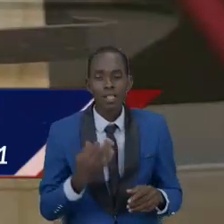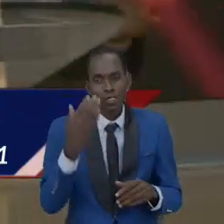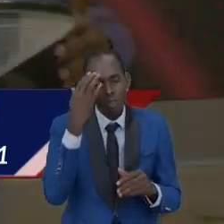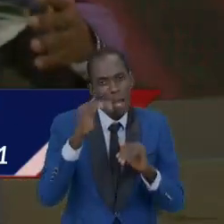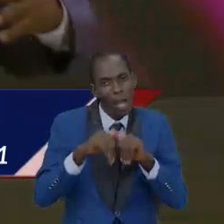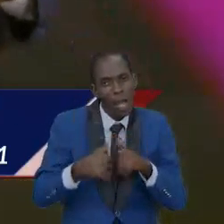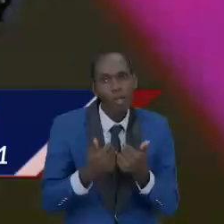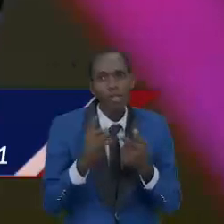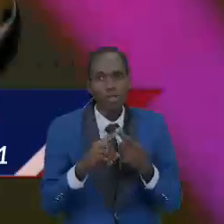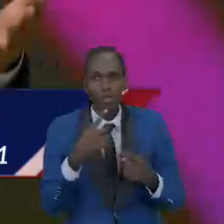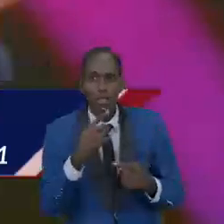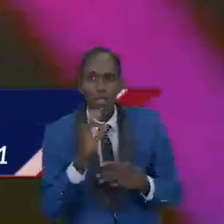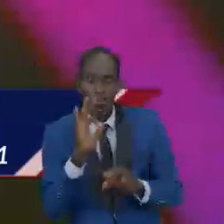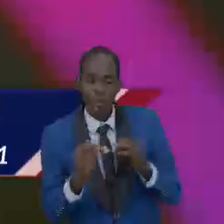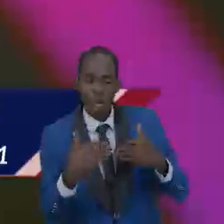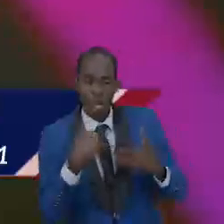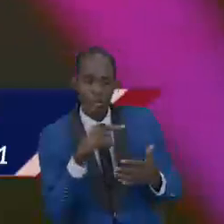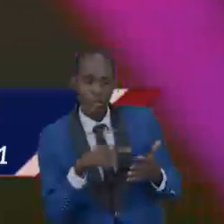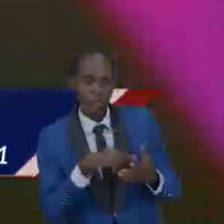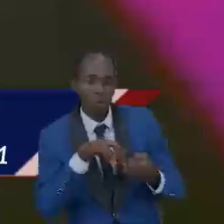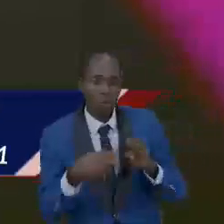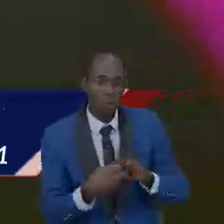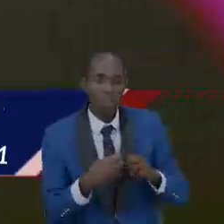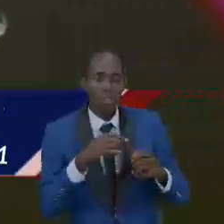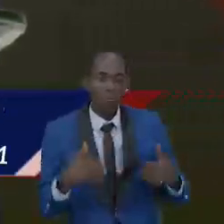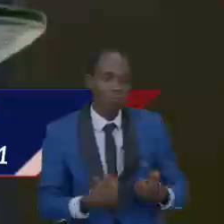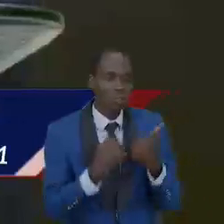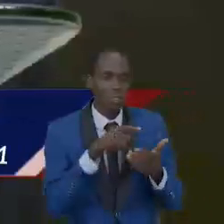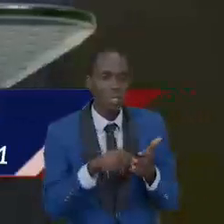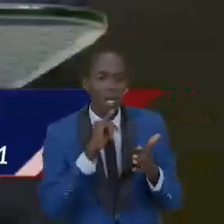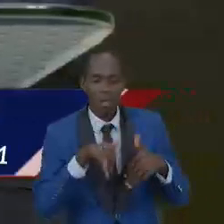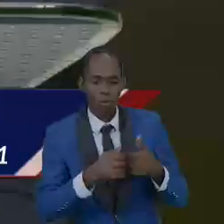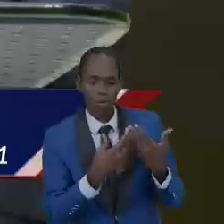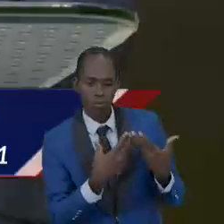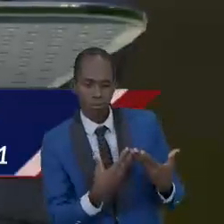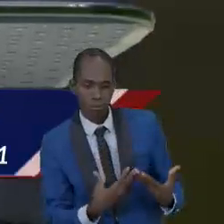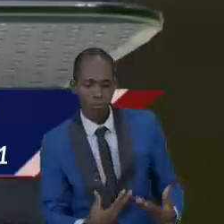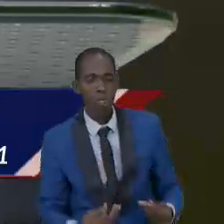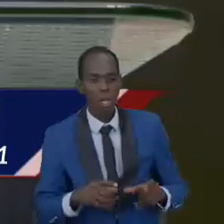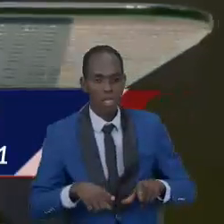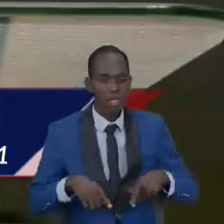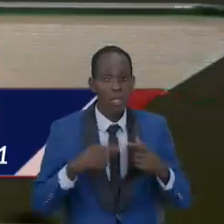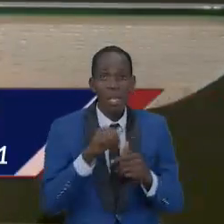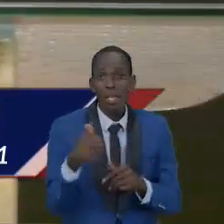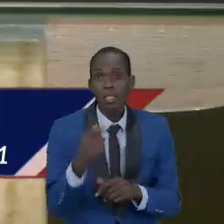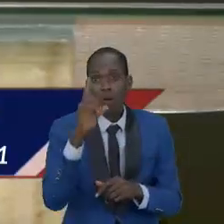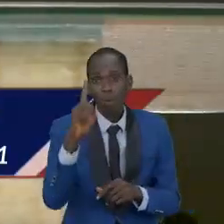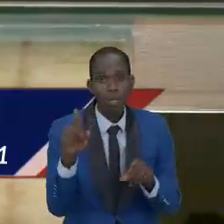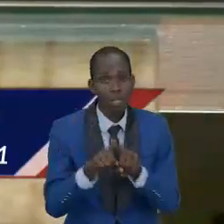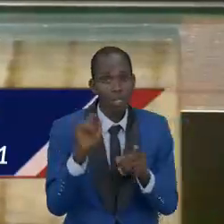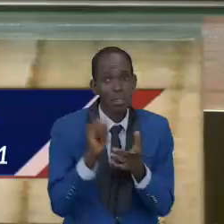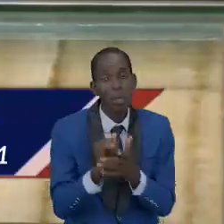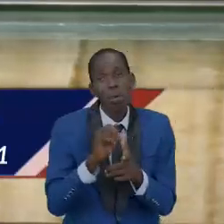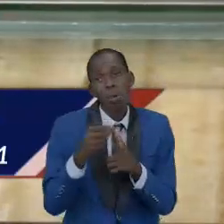say, if you have this challenge, this is how to calm down, this is how to live. Any man like that, or a man that